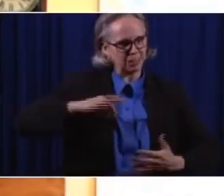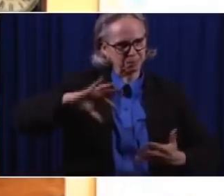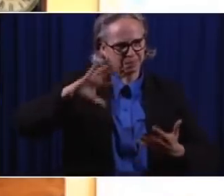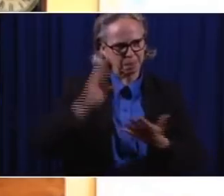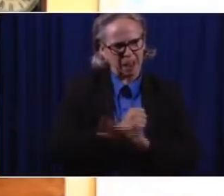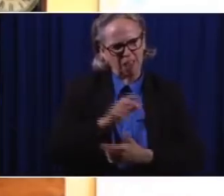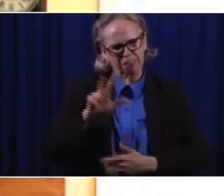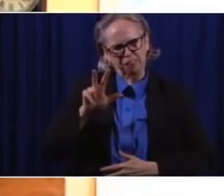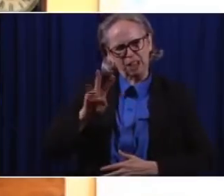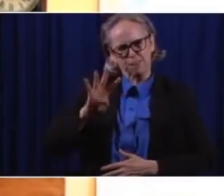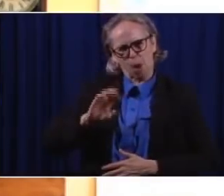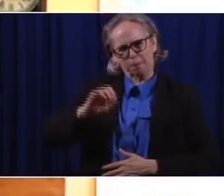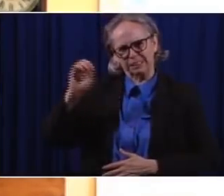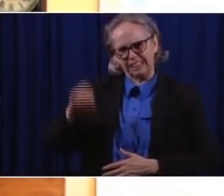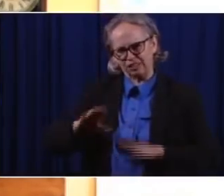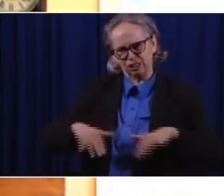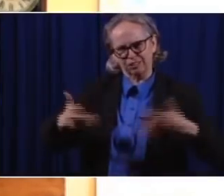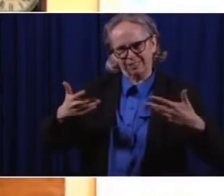month.